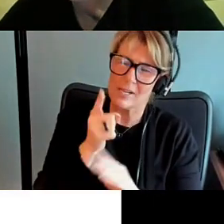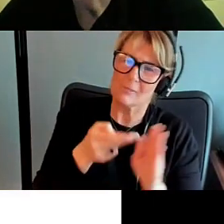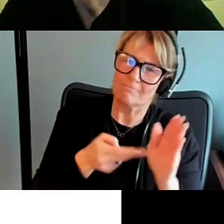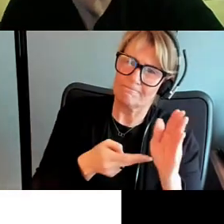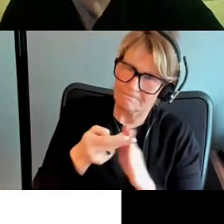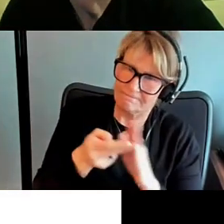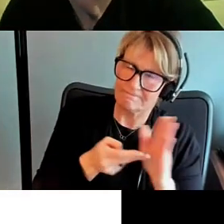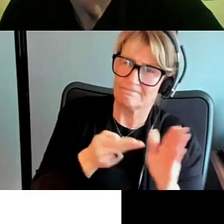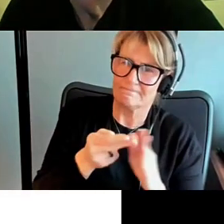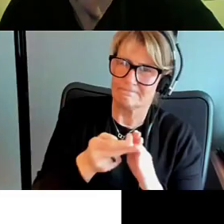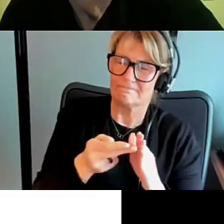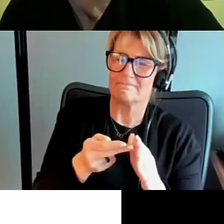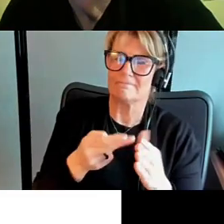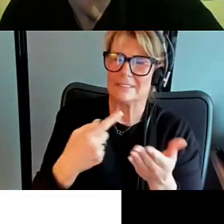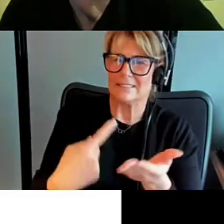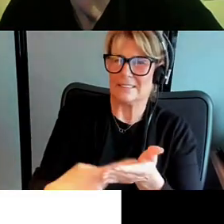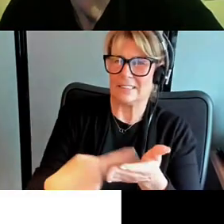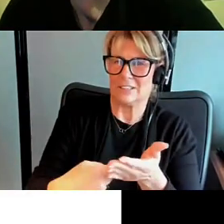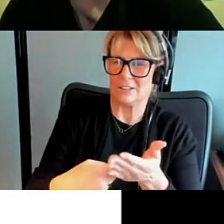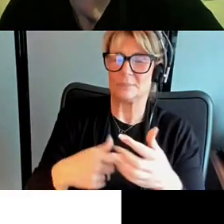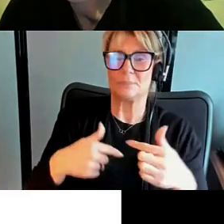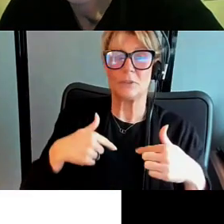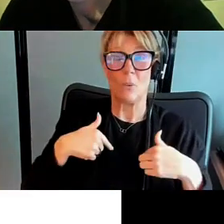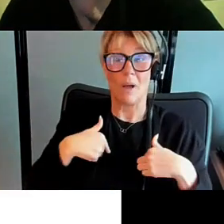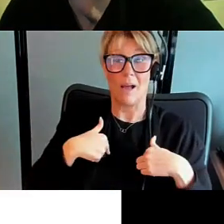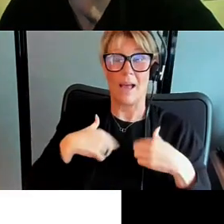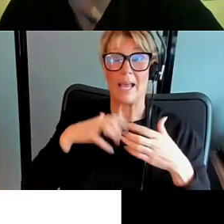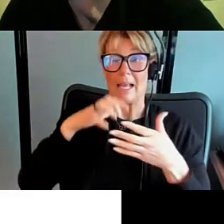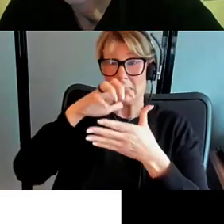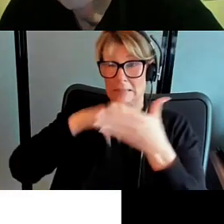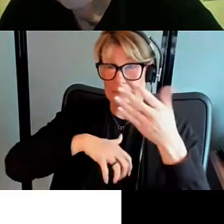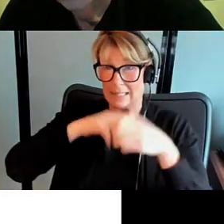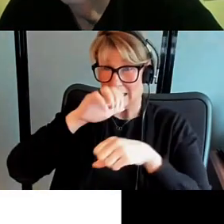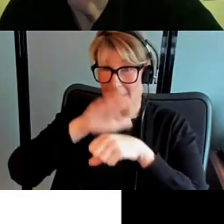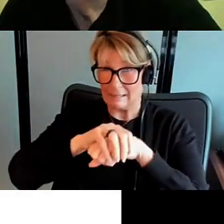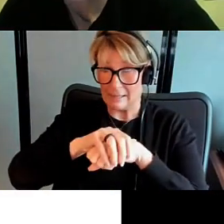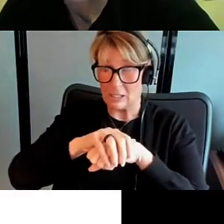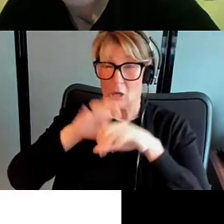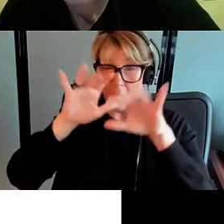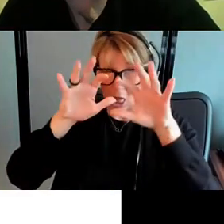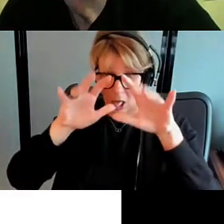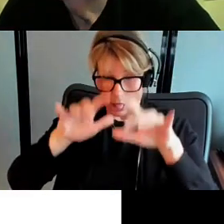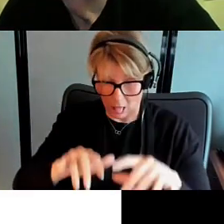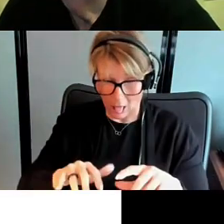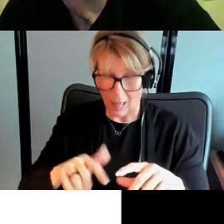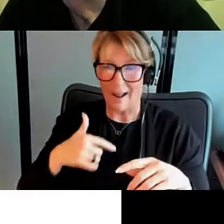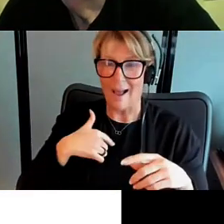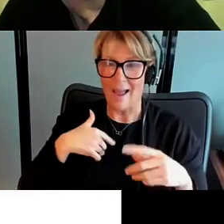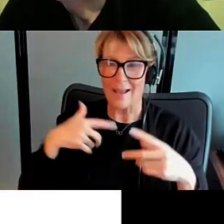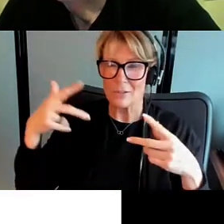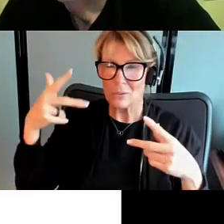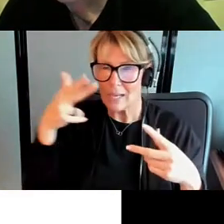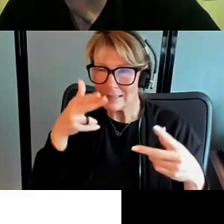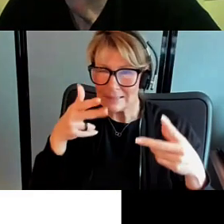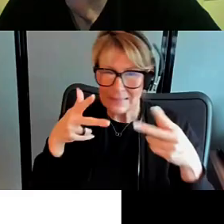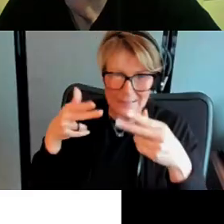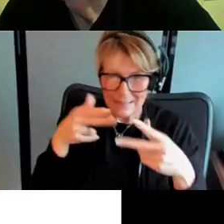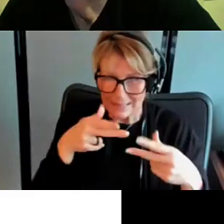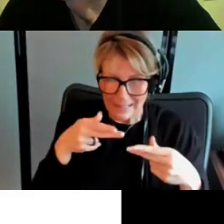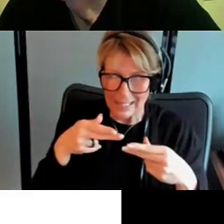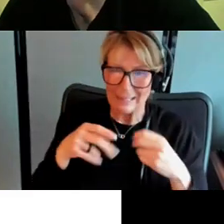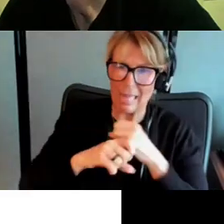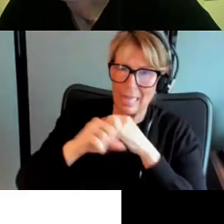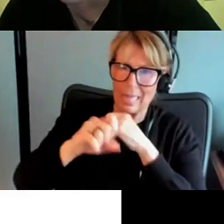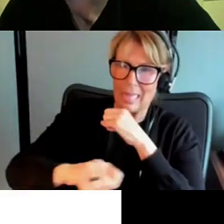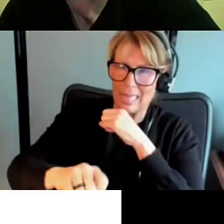review all of the transcripts and cut out large, long stories. And Just